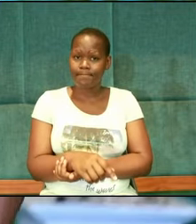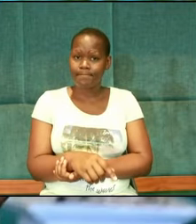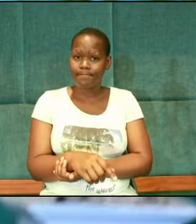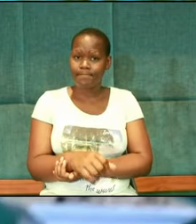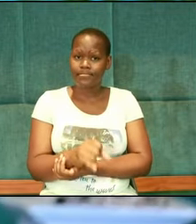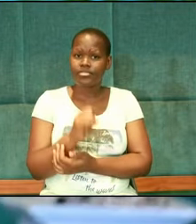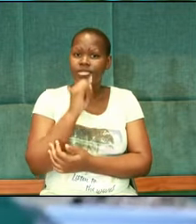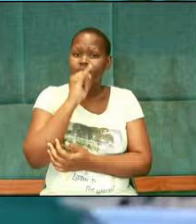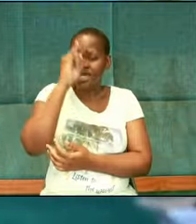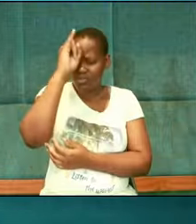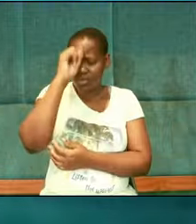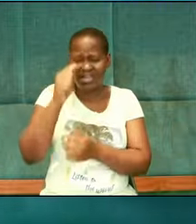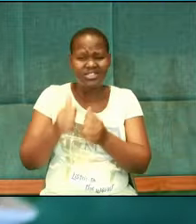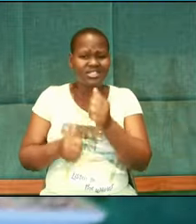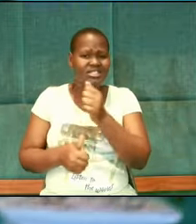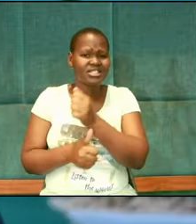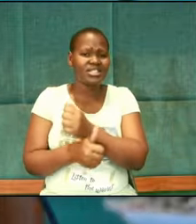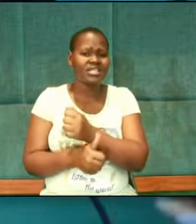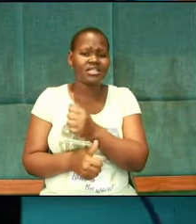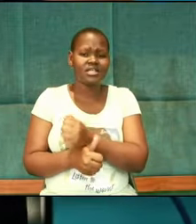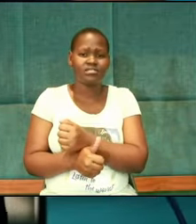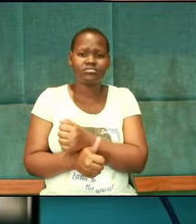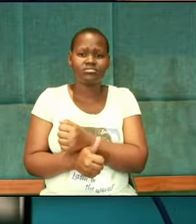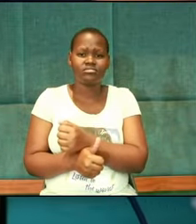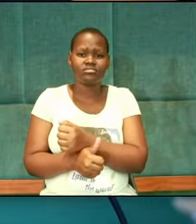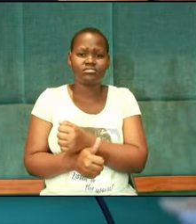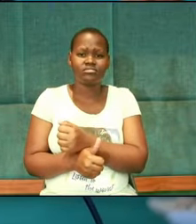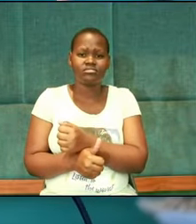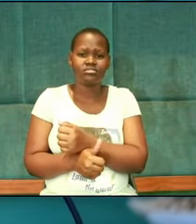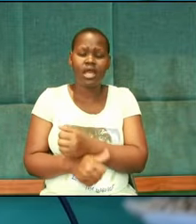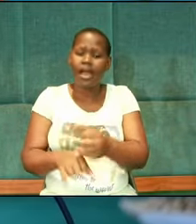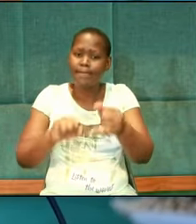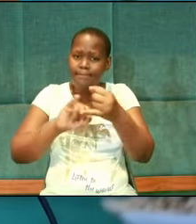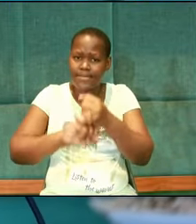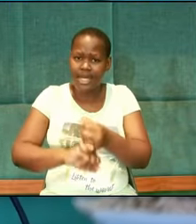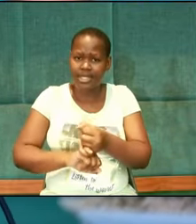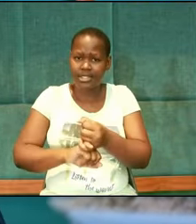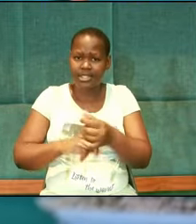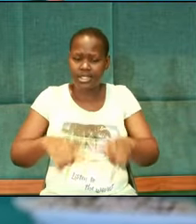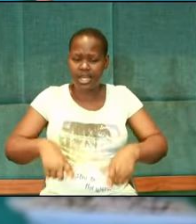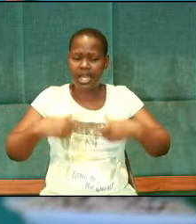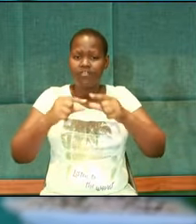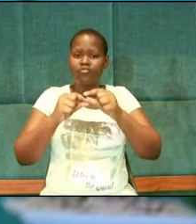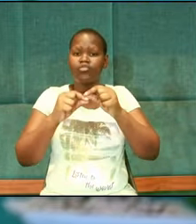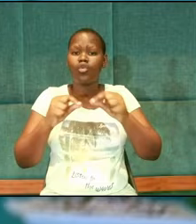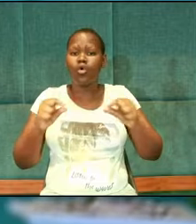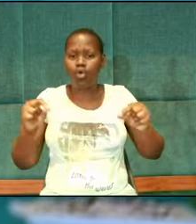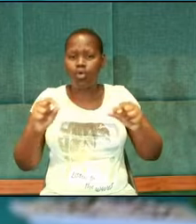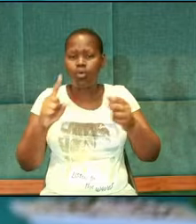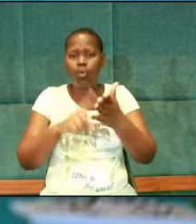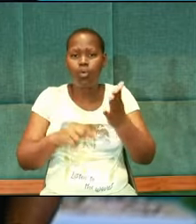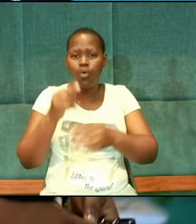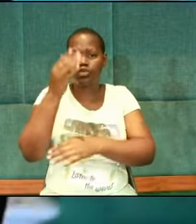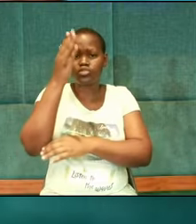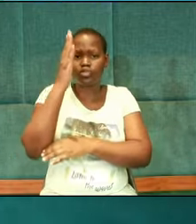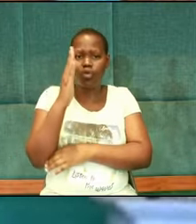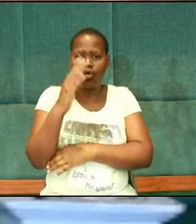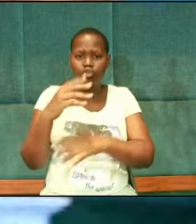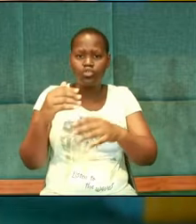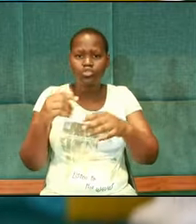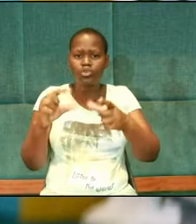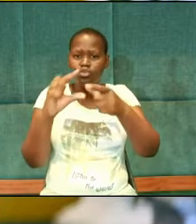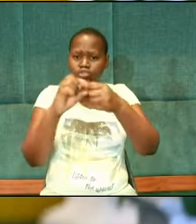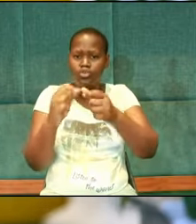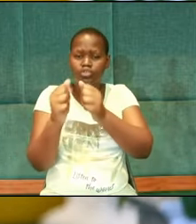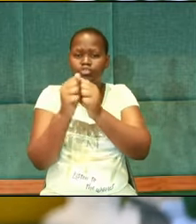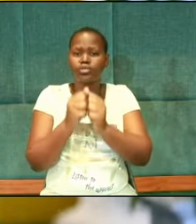Ignorance is dangerous. Ladies and gentlemen, marriage is lifelong. What God has joined together, let no man, no